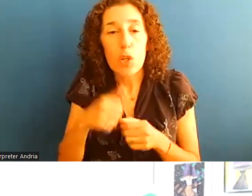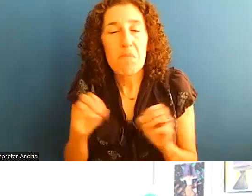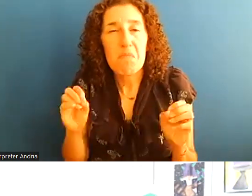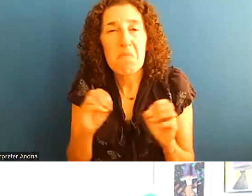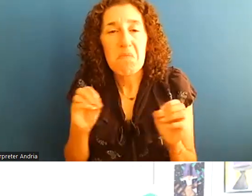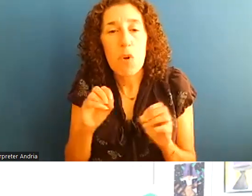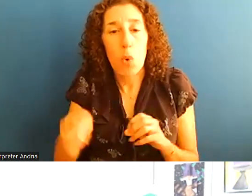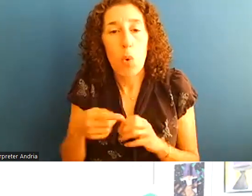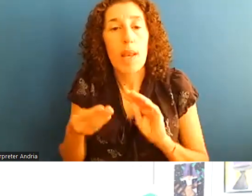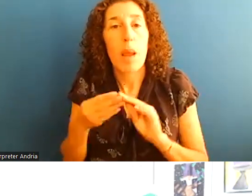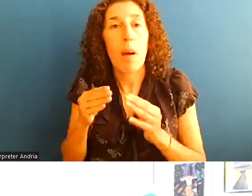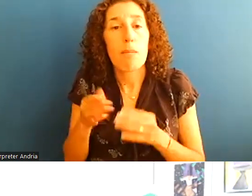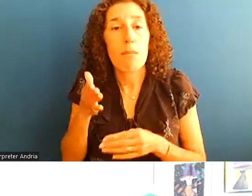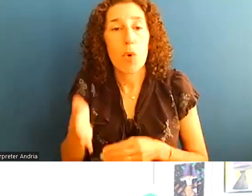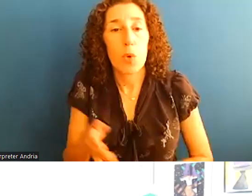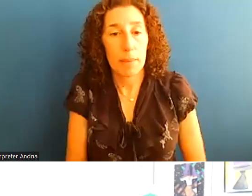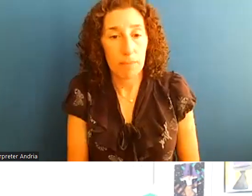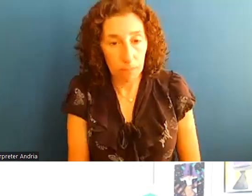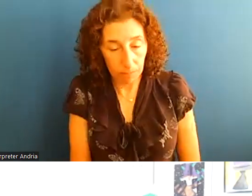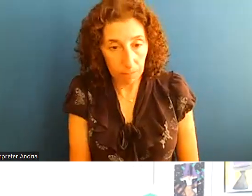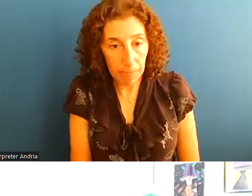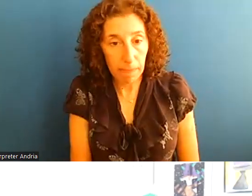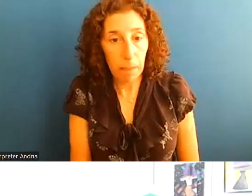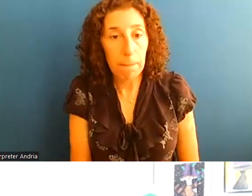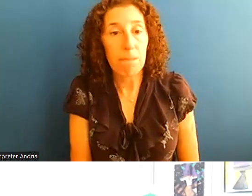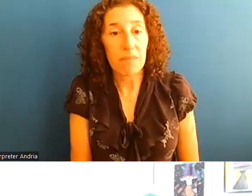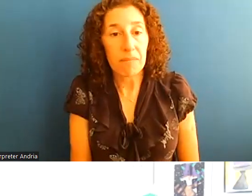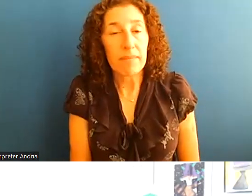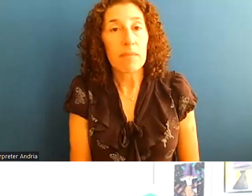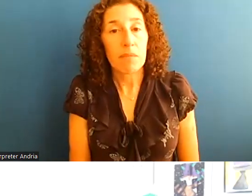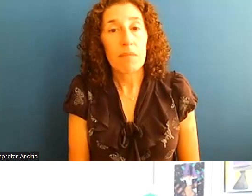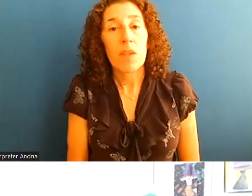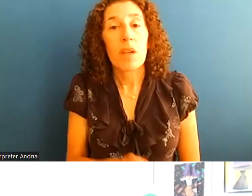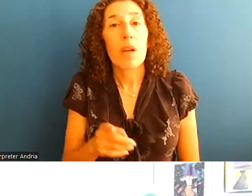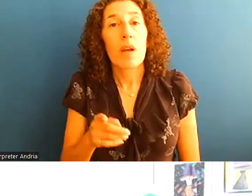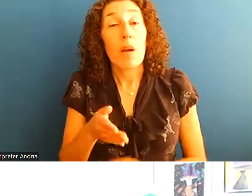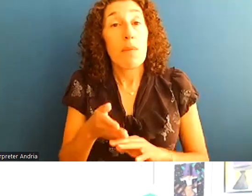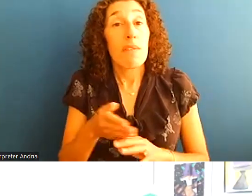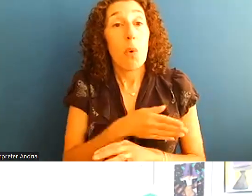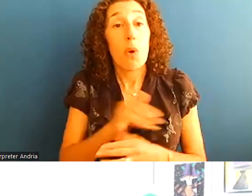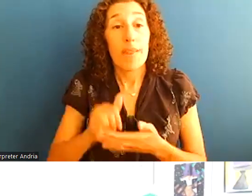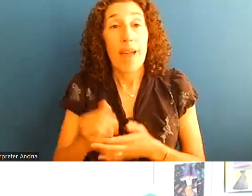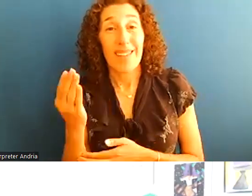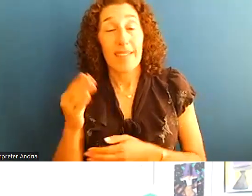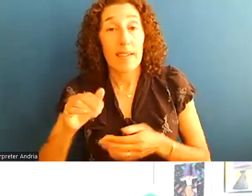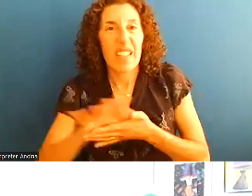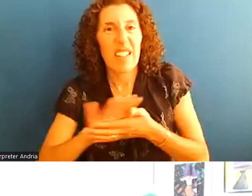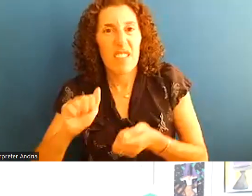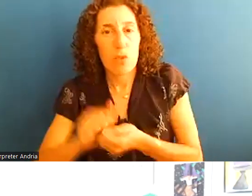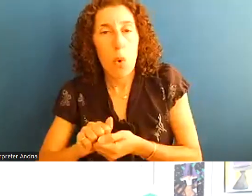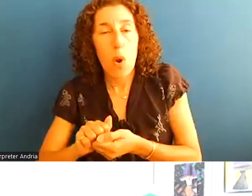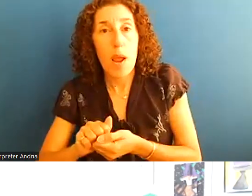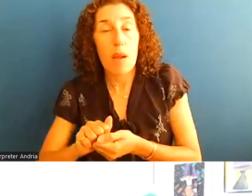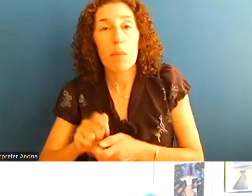is also a tracking system, and that they will be notified before the kit is destroyed. And then also, we want them to know